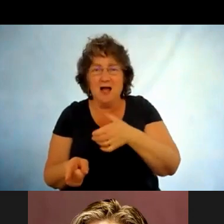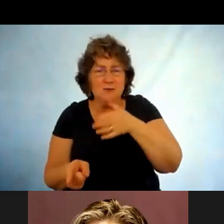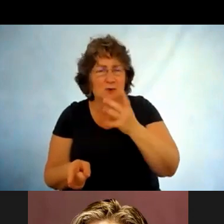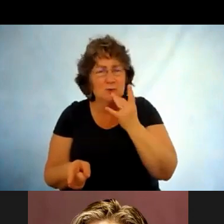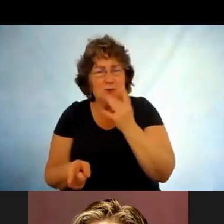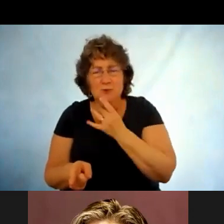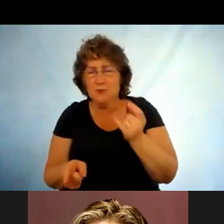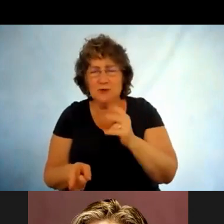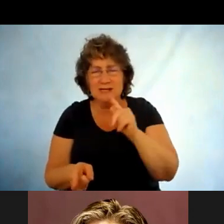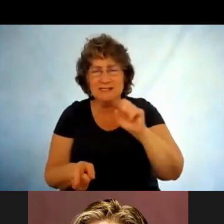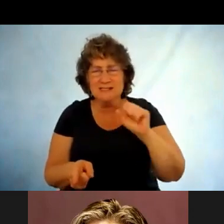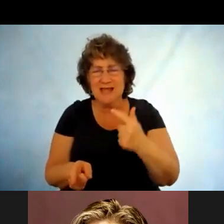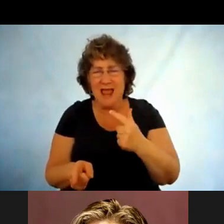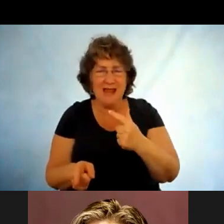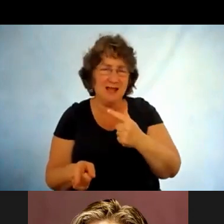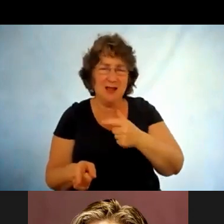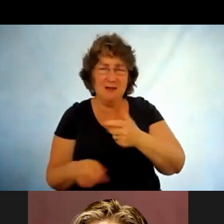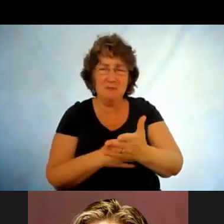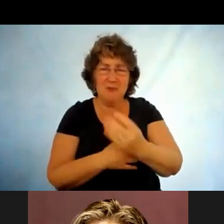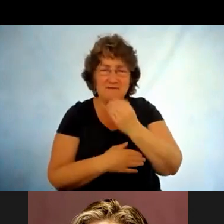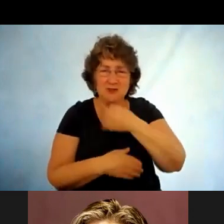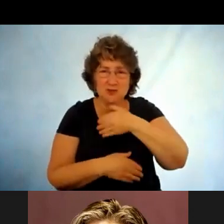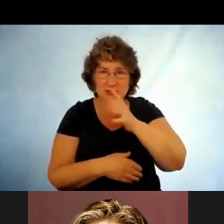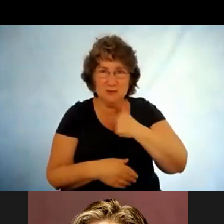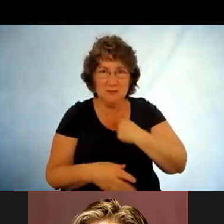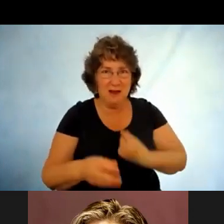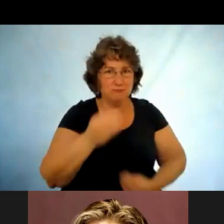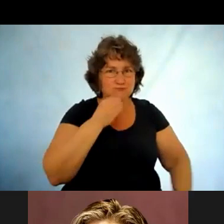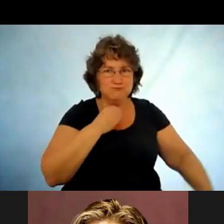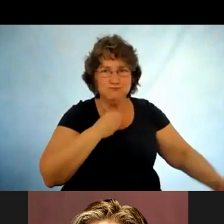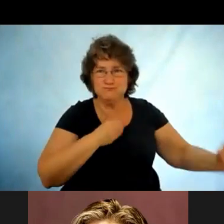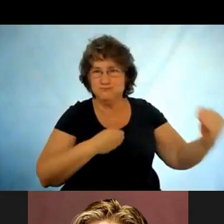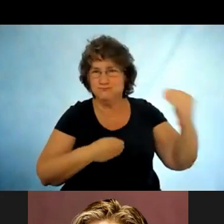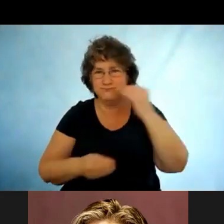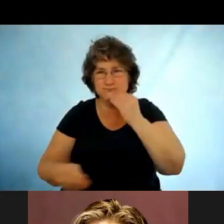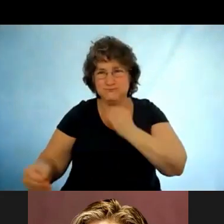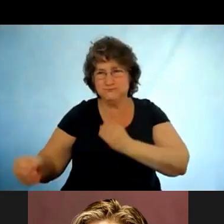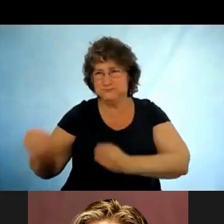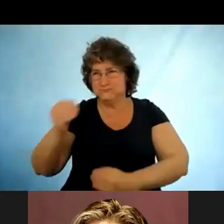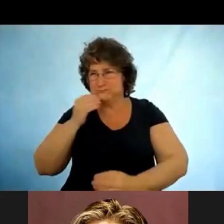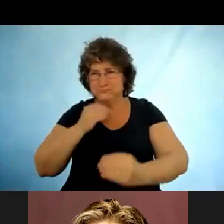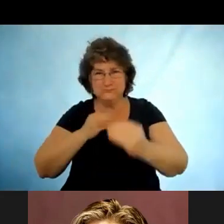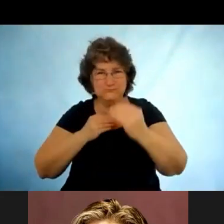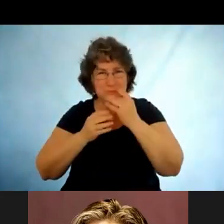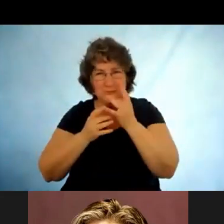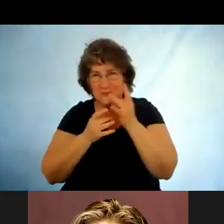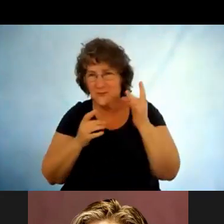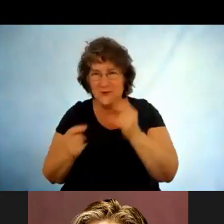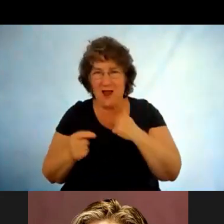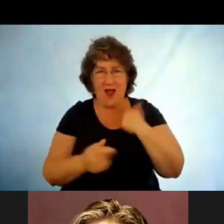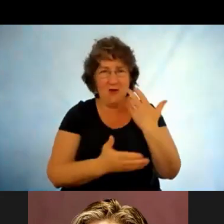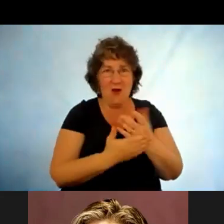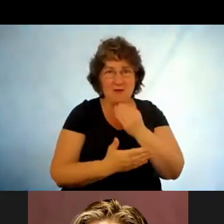drink. And so for a few days, I ate good. So well that I come home, "Mama, I'm not